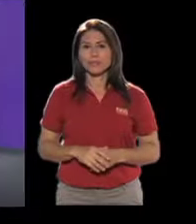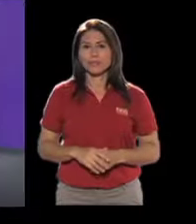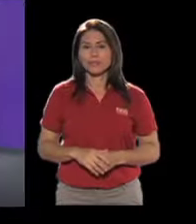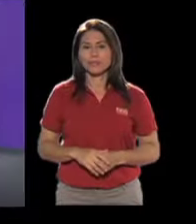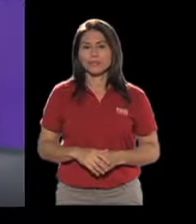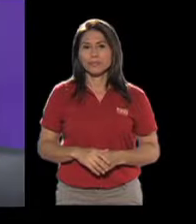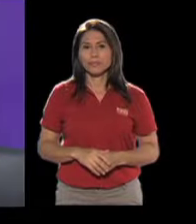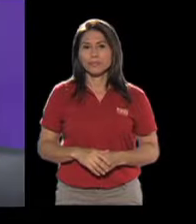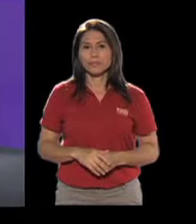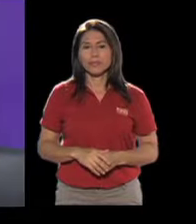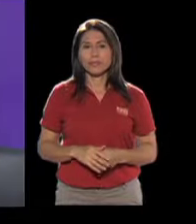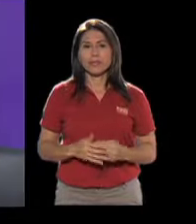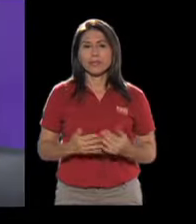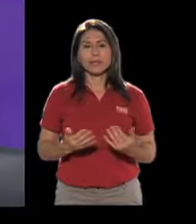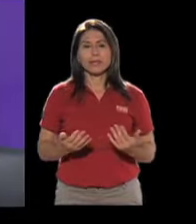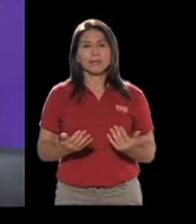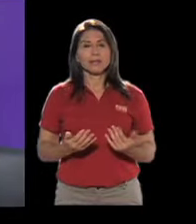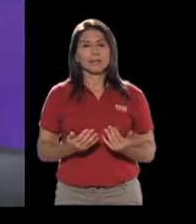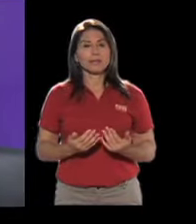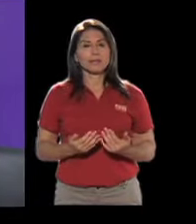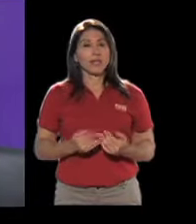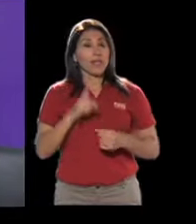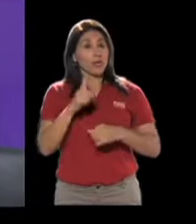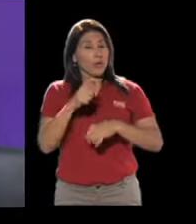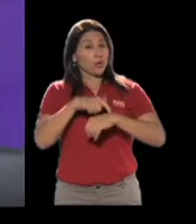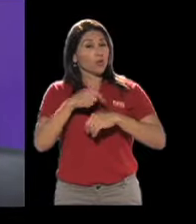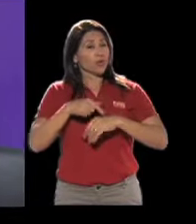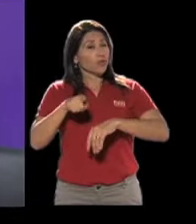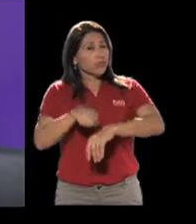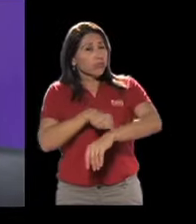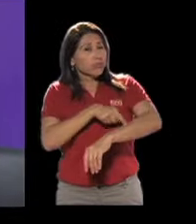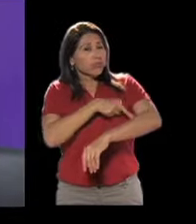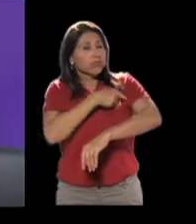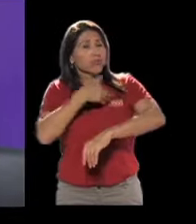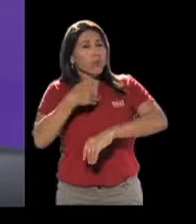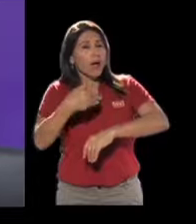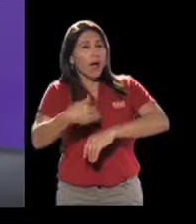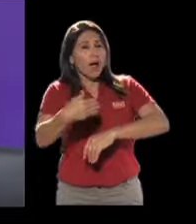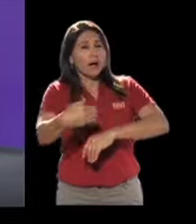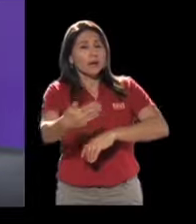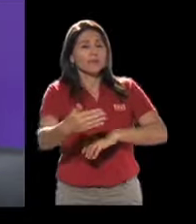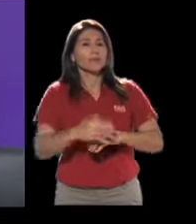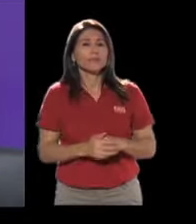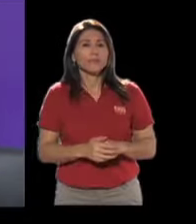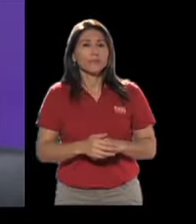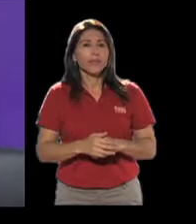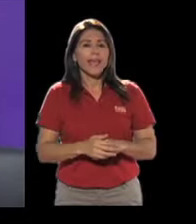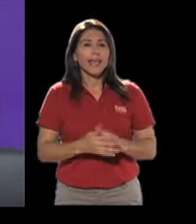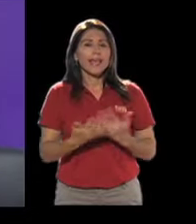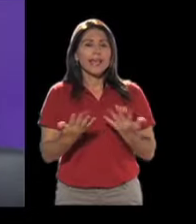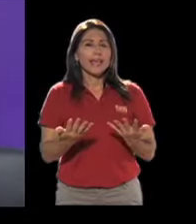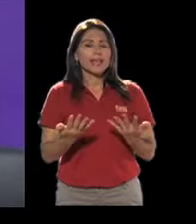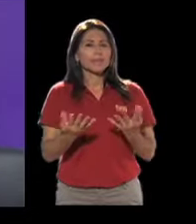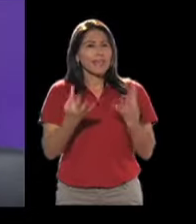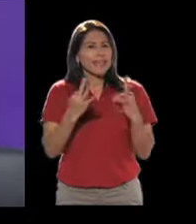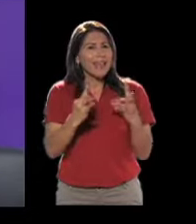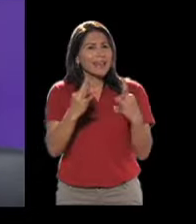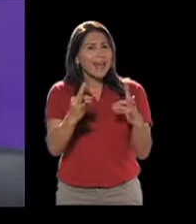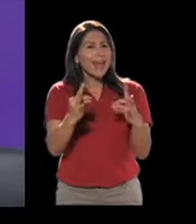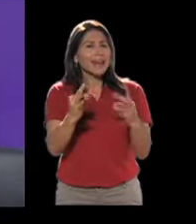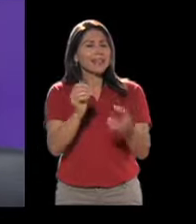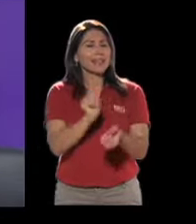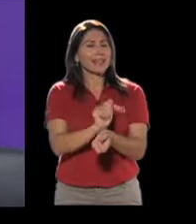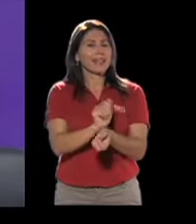So it's a very long process in Es un proceso trying muy to largo shift the paradigm al tratar de in cambiar el